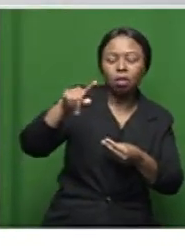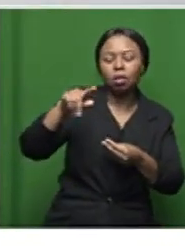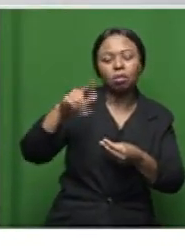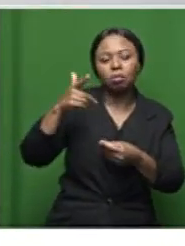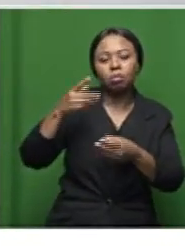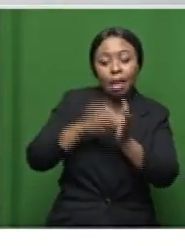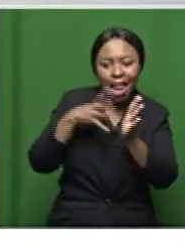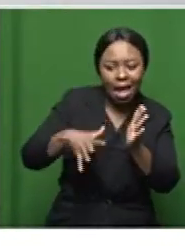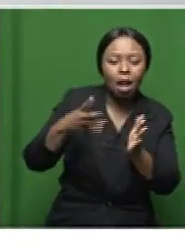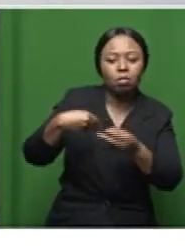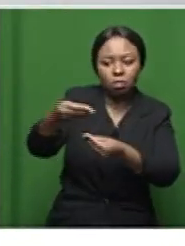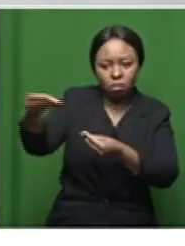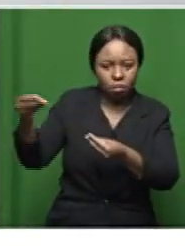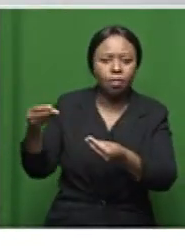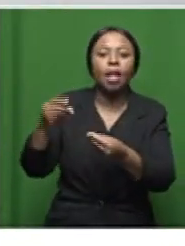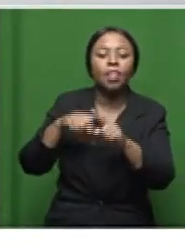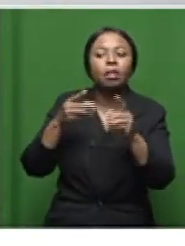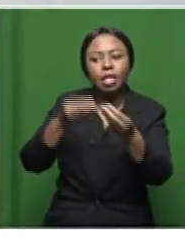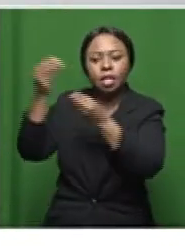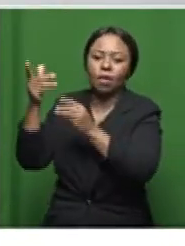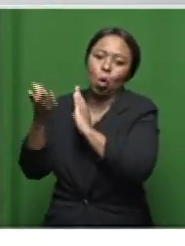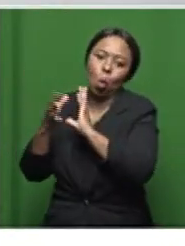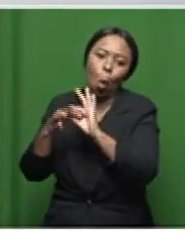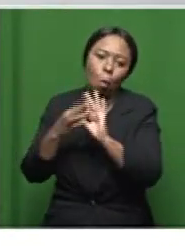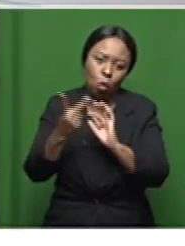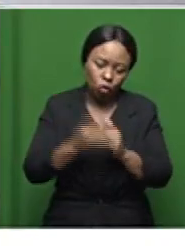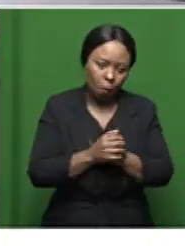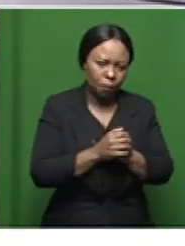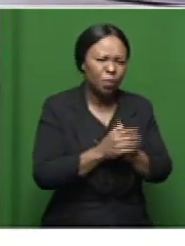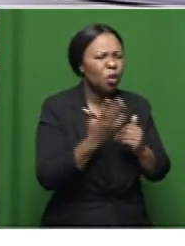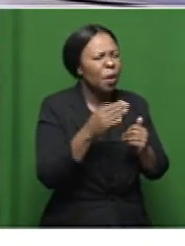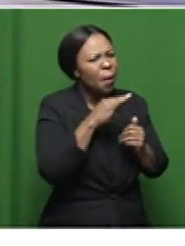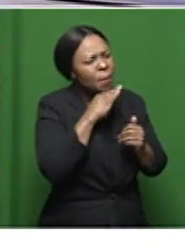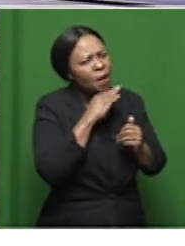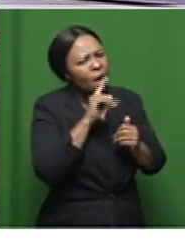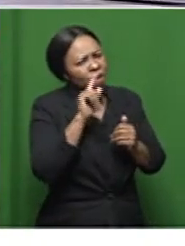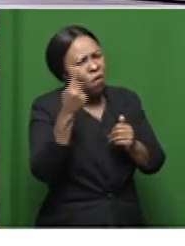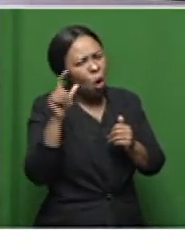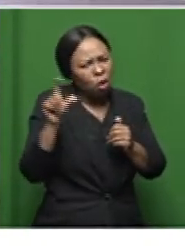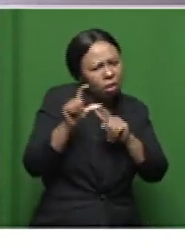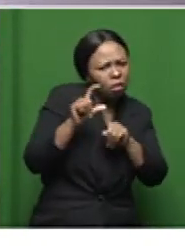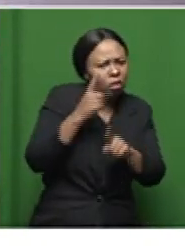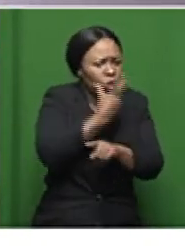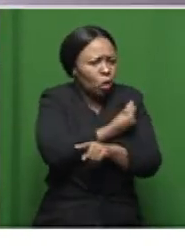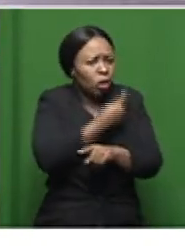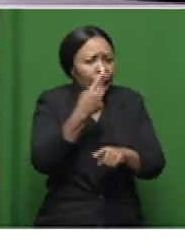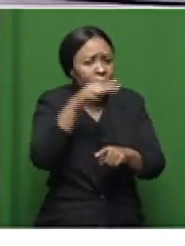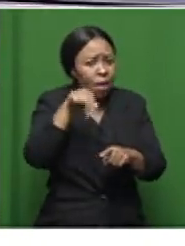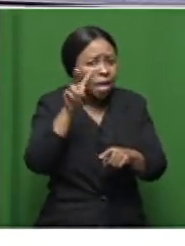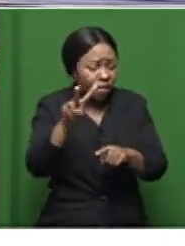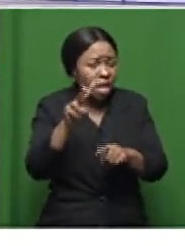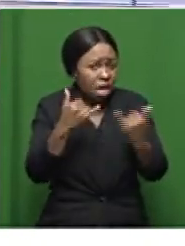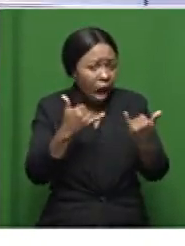and caregivers at home. So earlier on, you spoke about getting their first shot. So with the HPV vaccine that you're currently giving